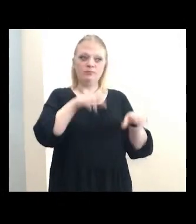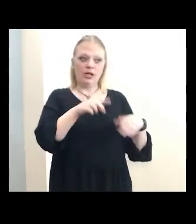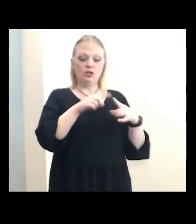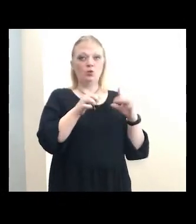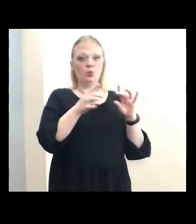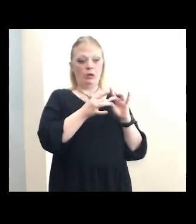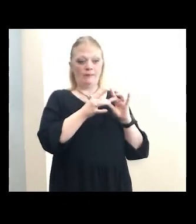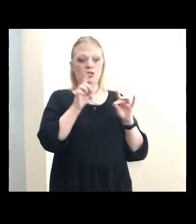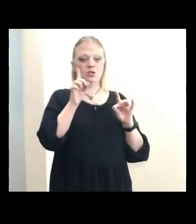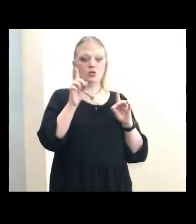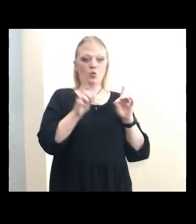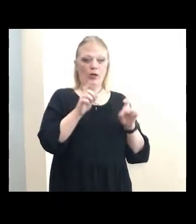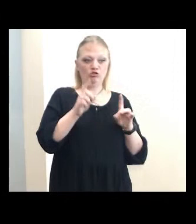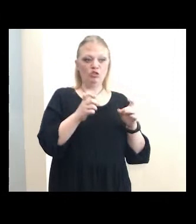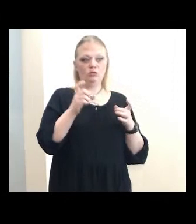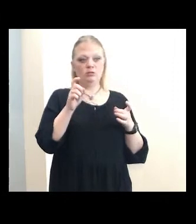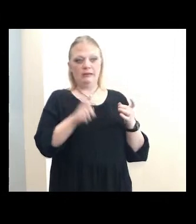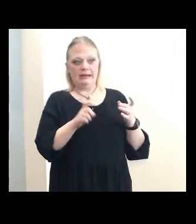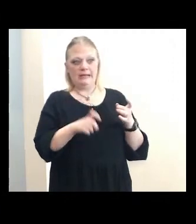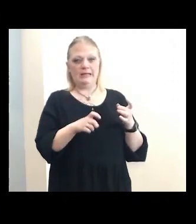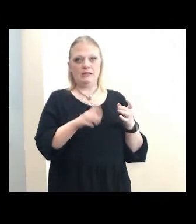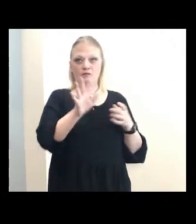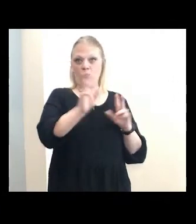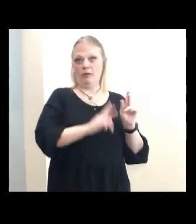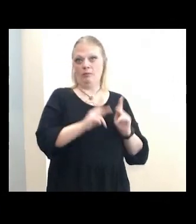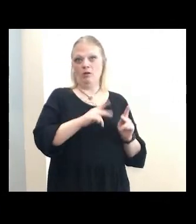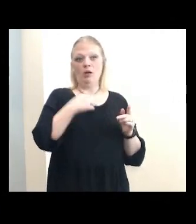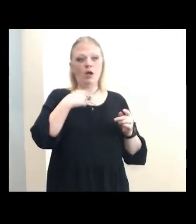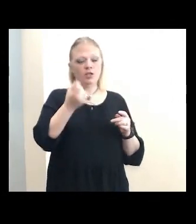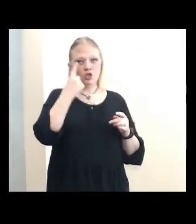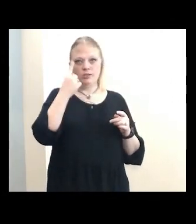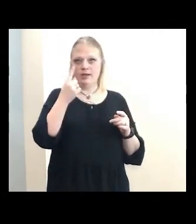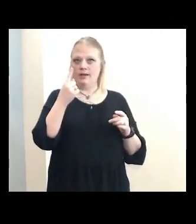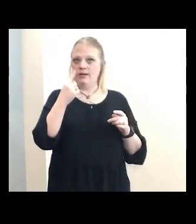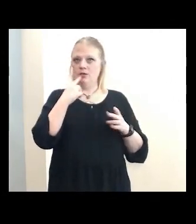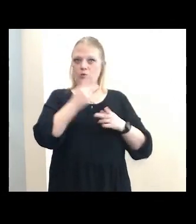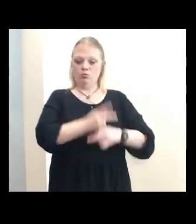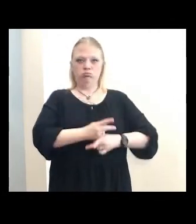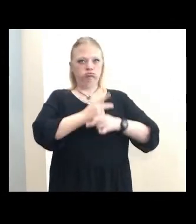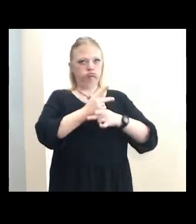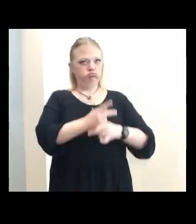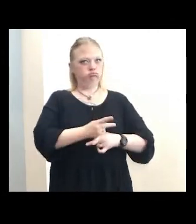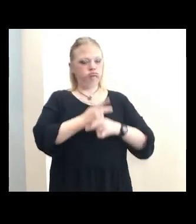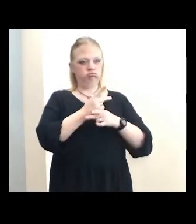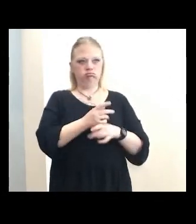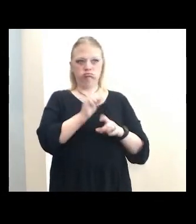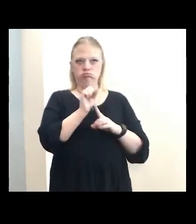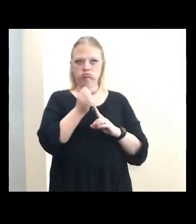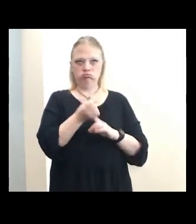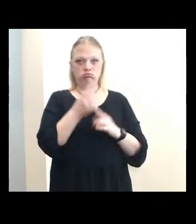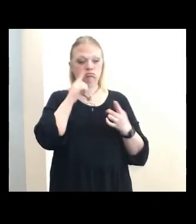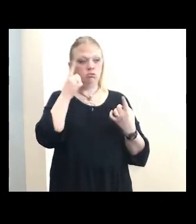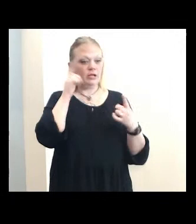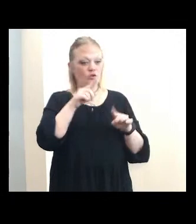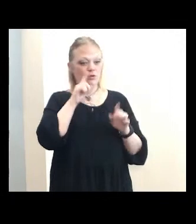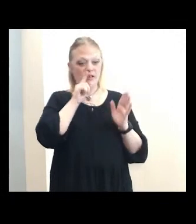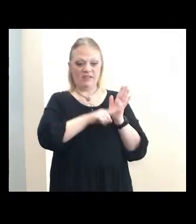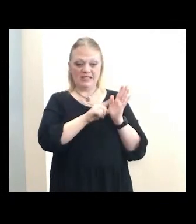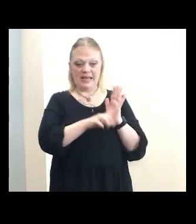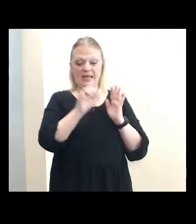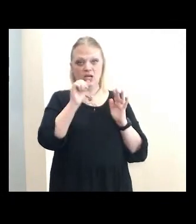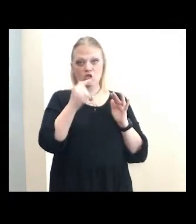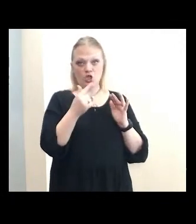questions, and needs of your constituents. I understand it's a delicate situation, and I do agree that the investigation that the Attorney General's office